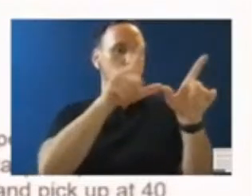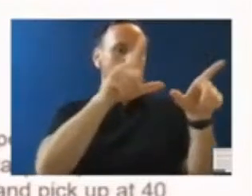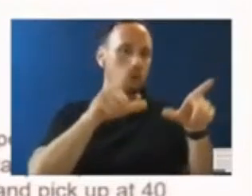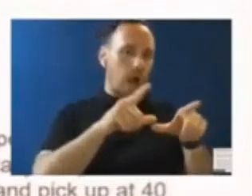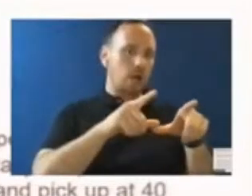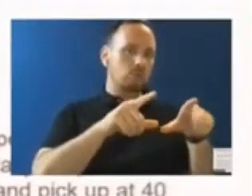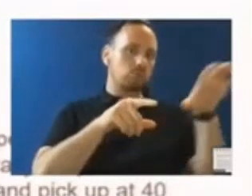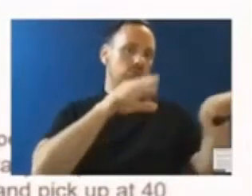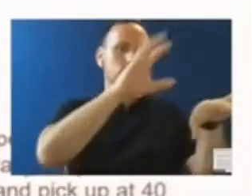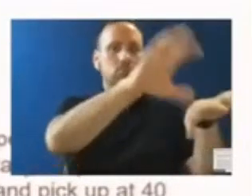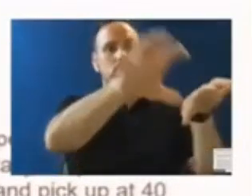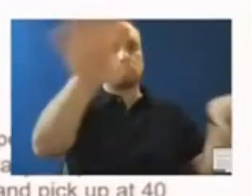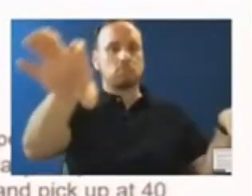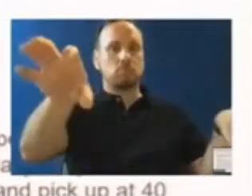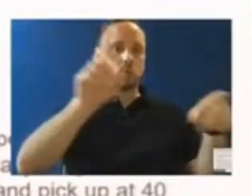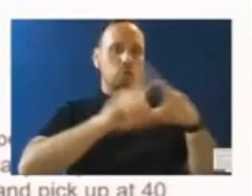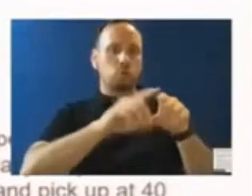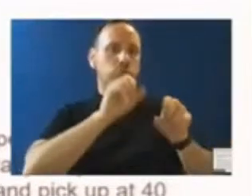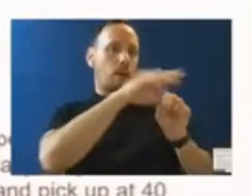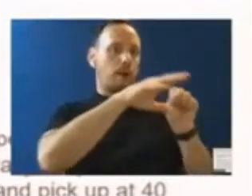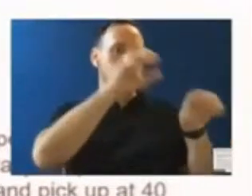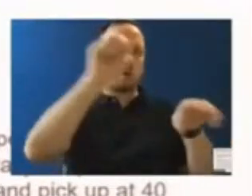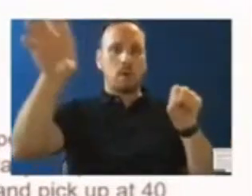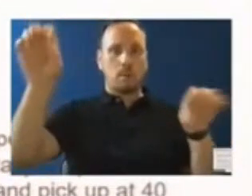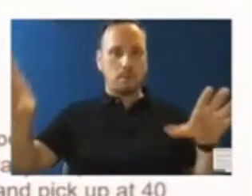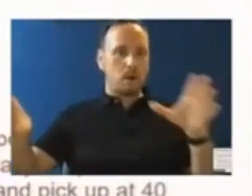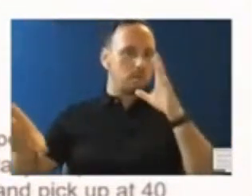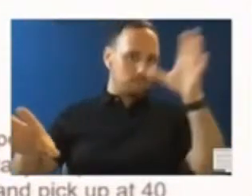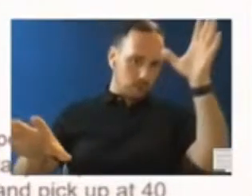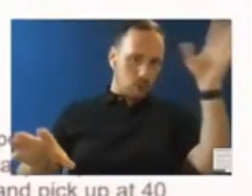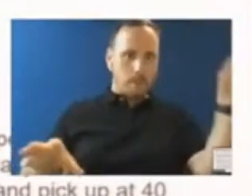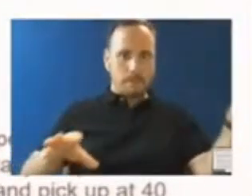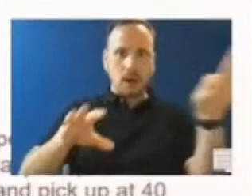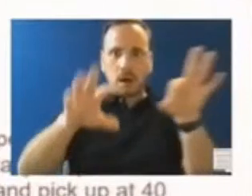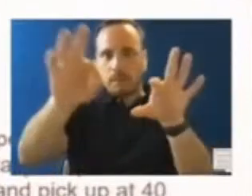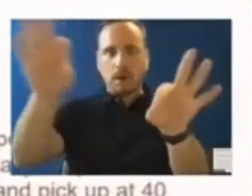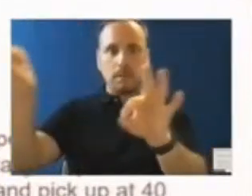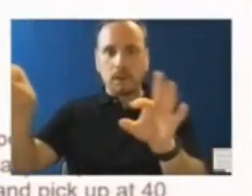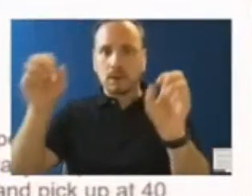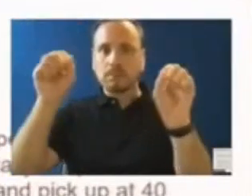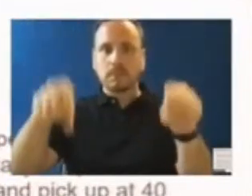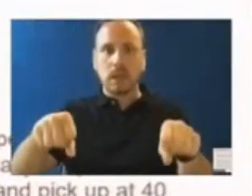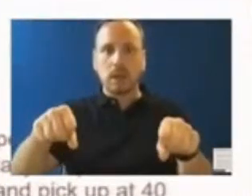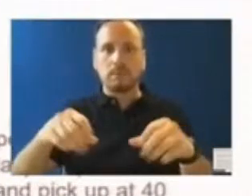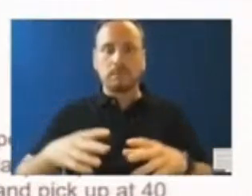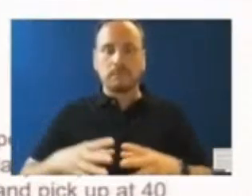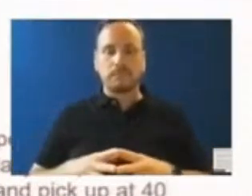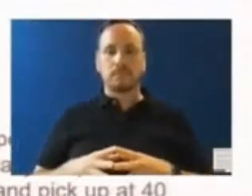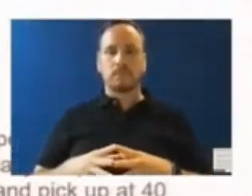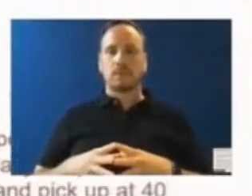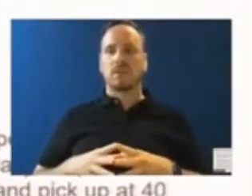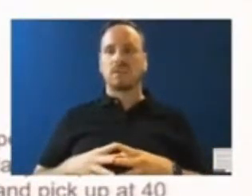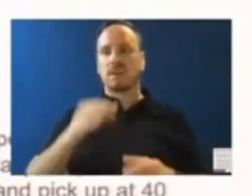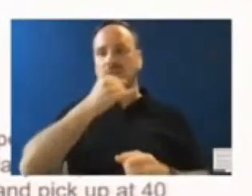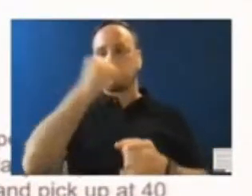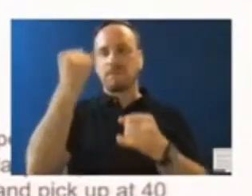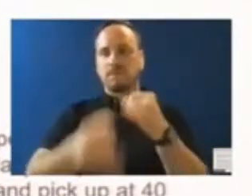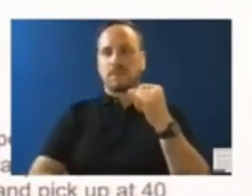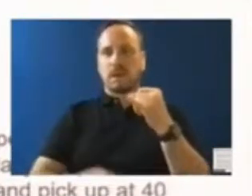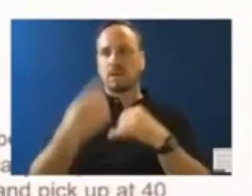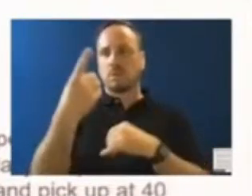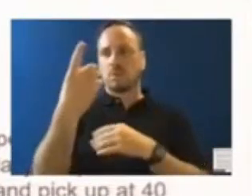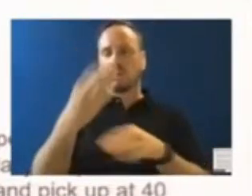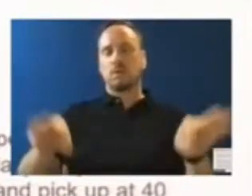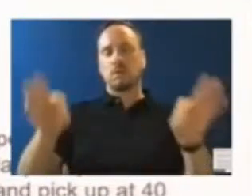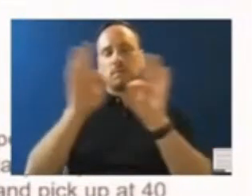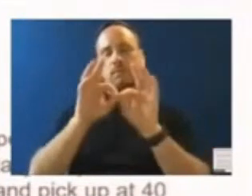to provide greater access in the community to the pickup sites. Finally, just one important note, when students are returned, when they are